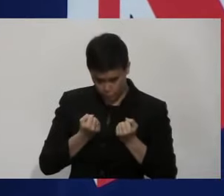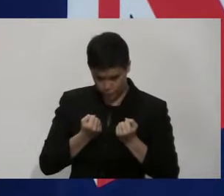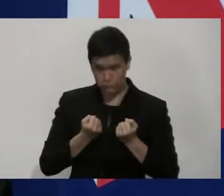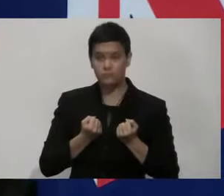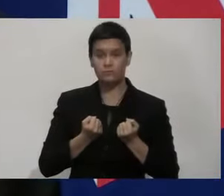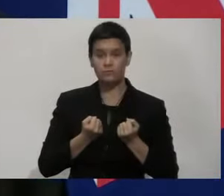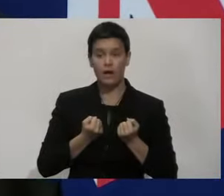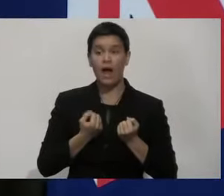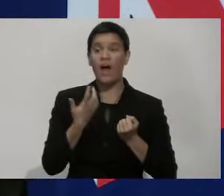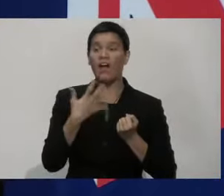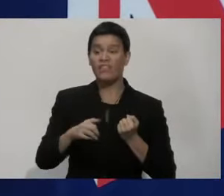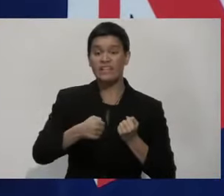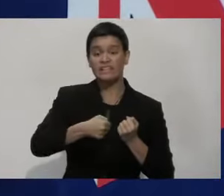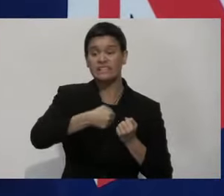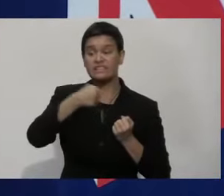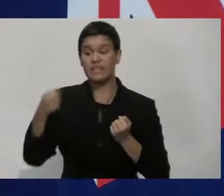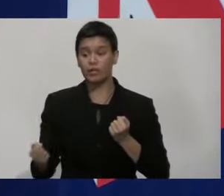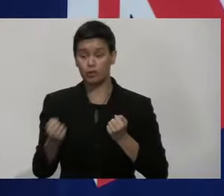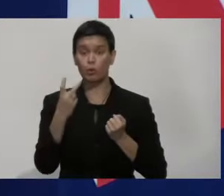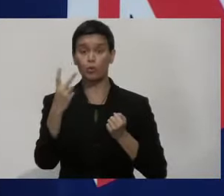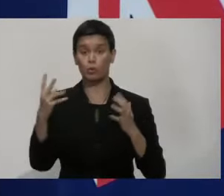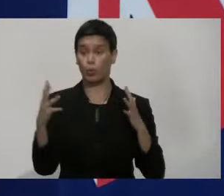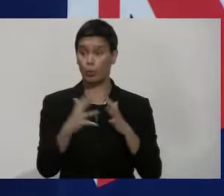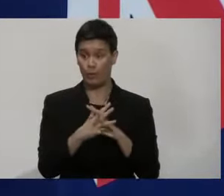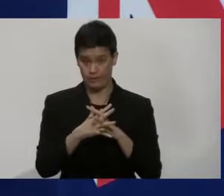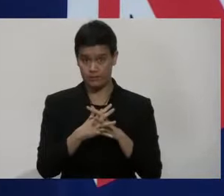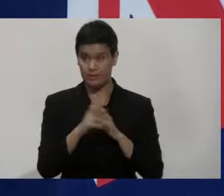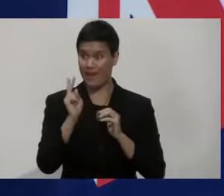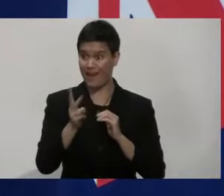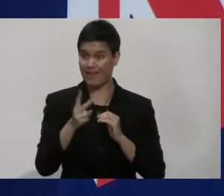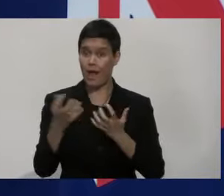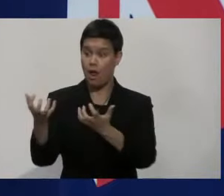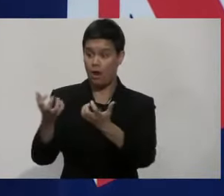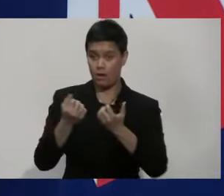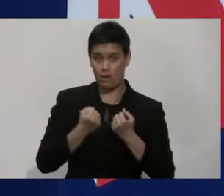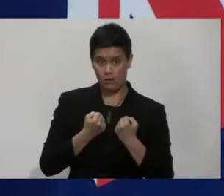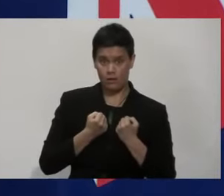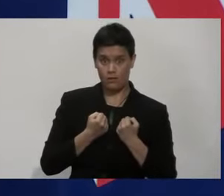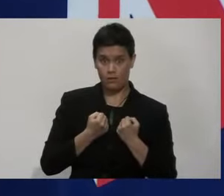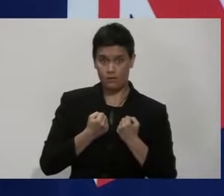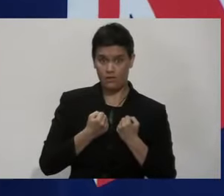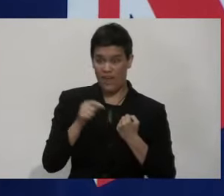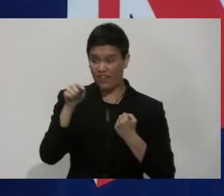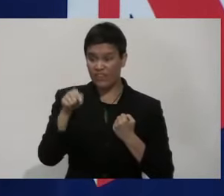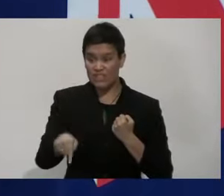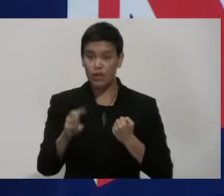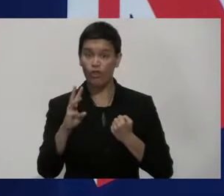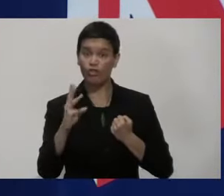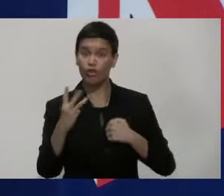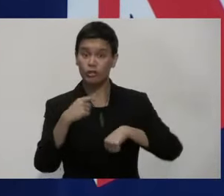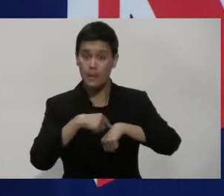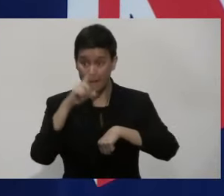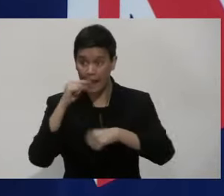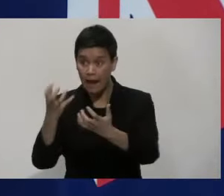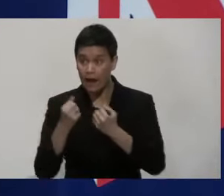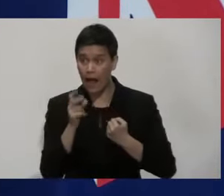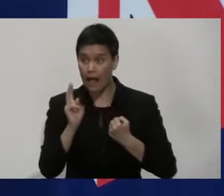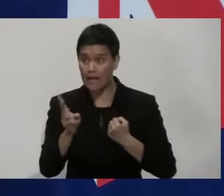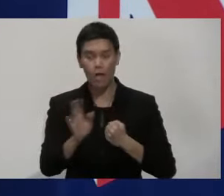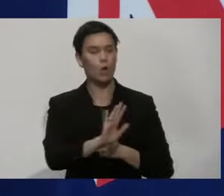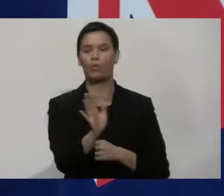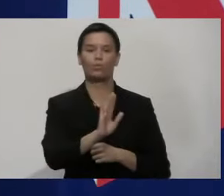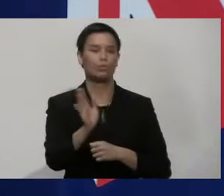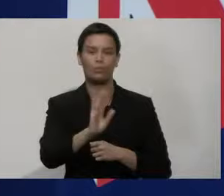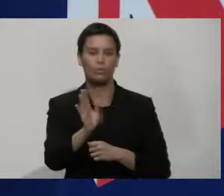week? No, we've kept it at 2 weeks. We have kept it at 2 weeks. So why have you done that, given you're extending it by 4 days? Why not just extend it by a week and